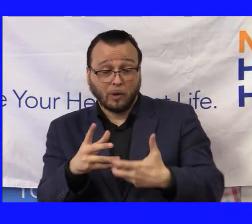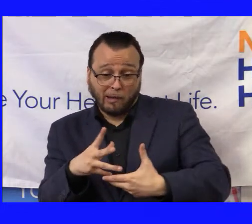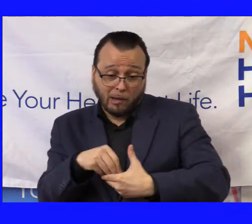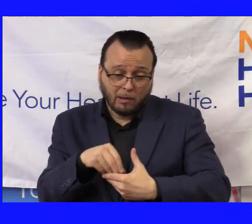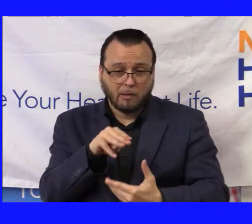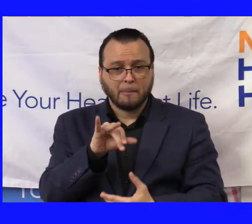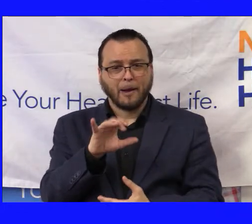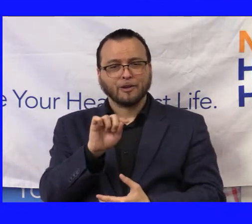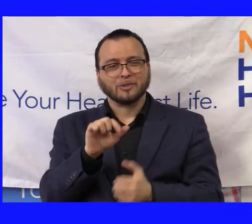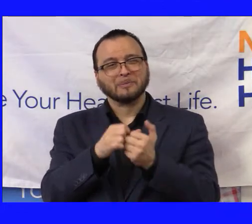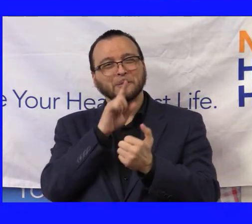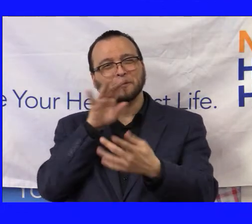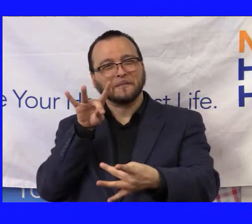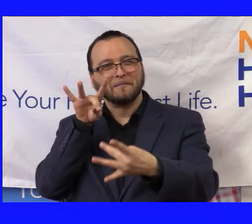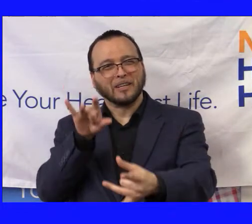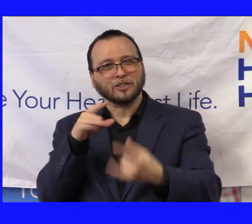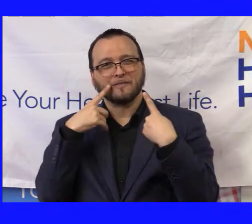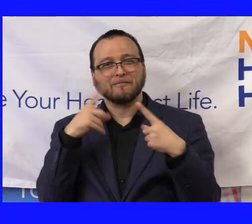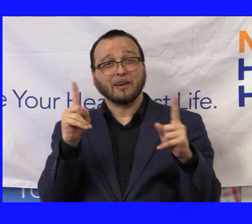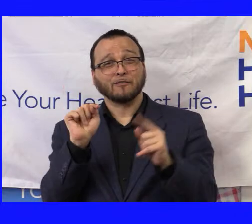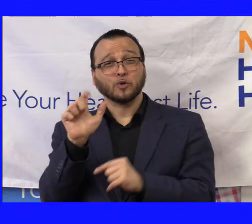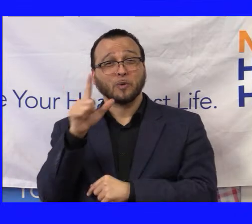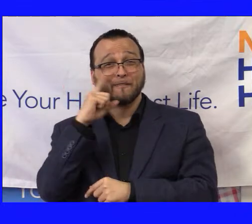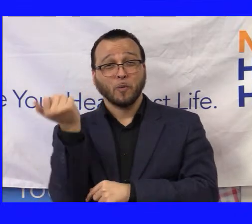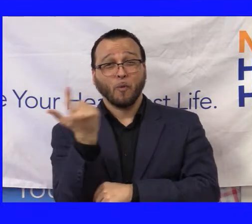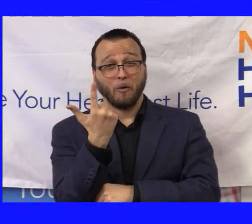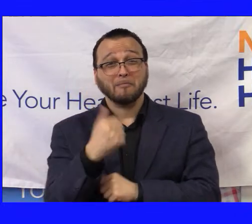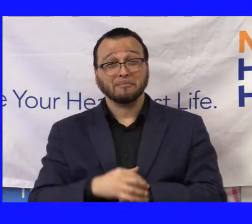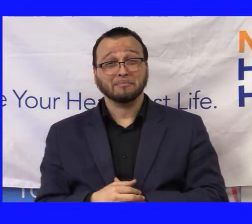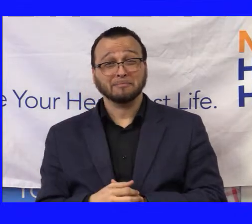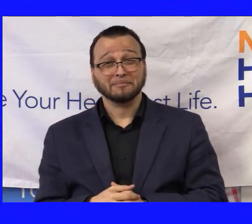make sure that it's an efficient and effective tool for all.